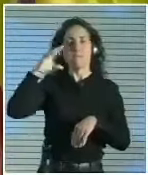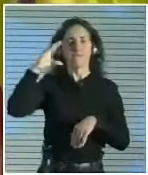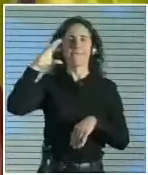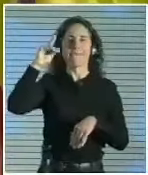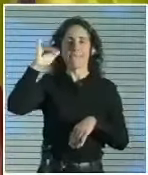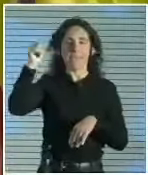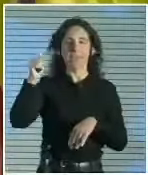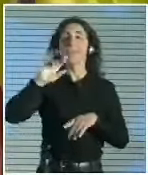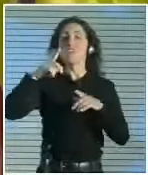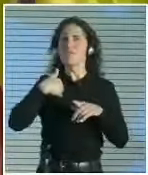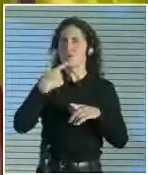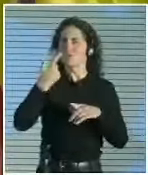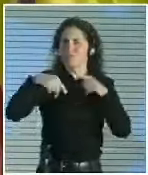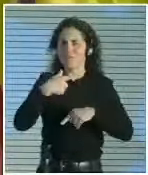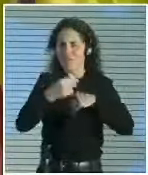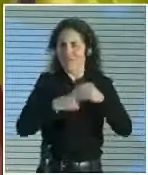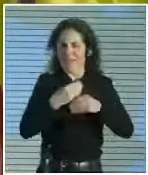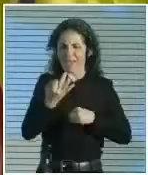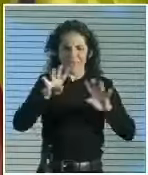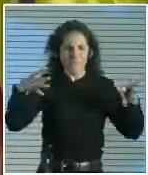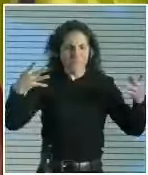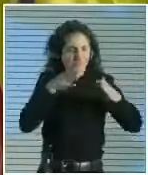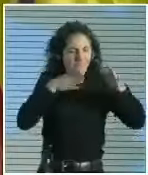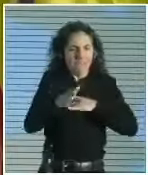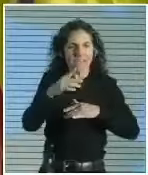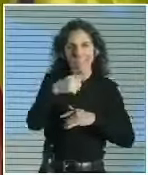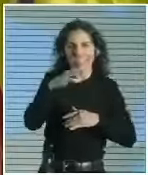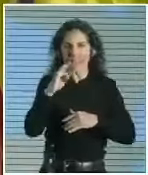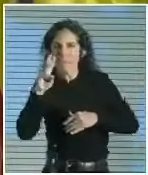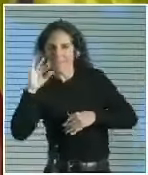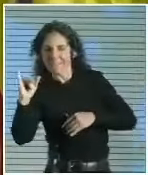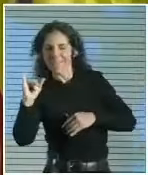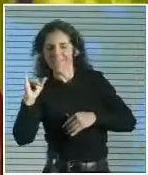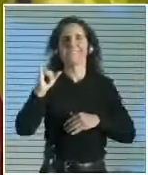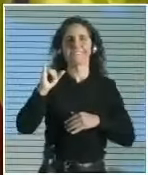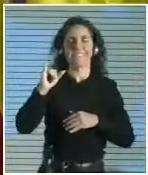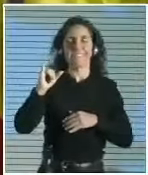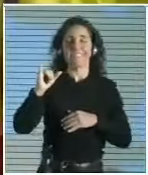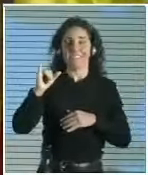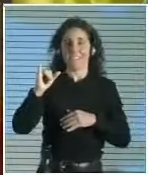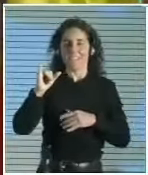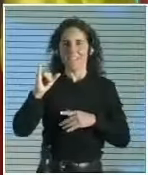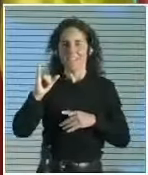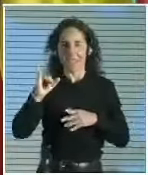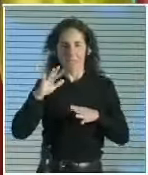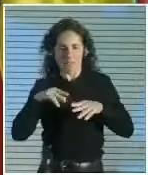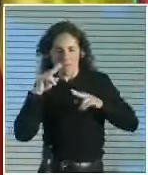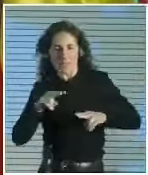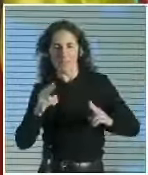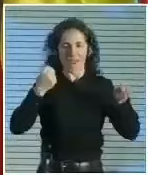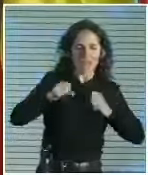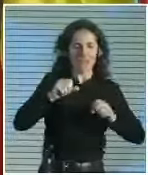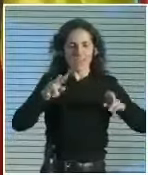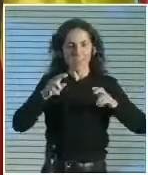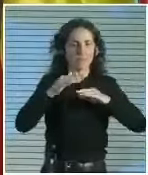GPT, about action frameworks. Actually, I was curious to see if it would understand it the same way that we do. And that's the reply